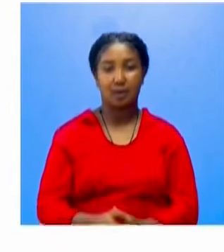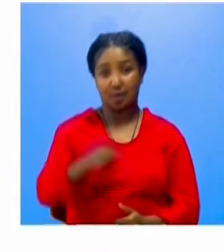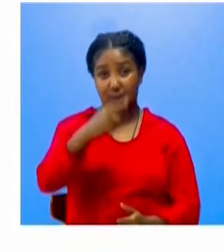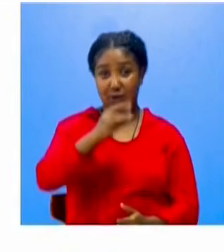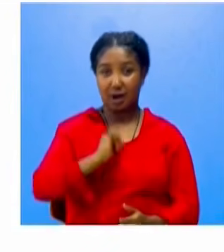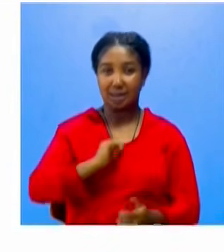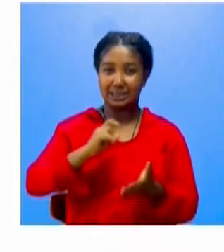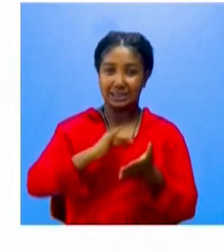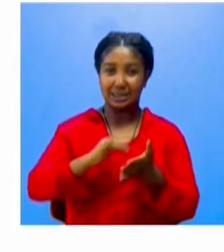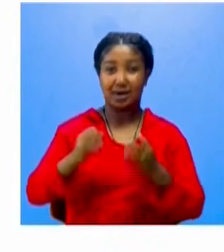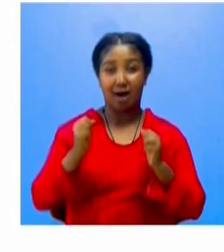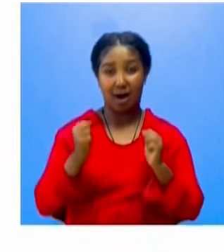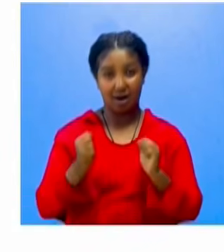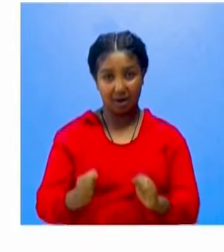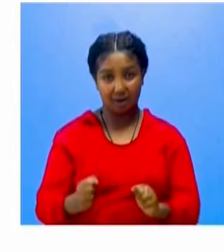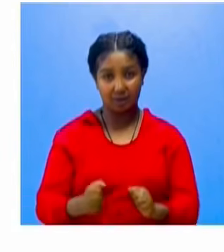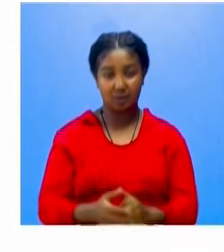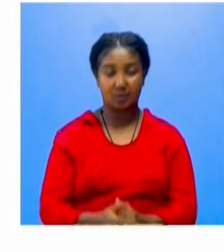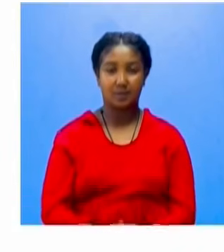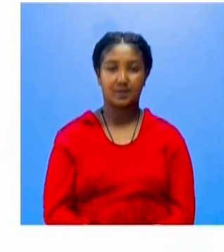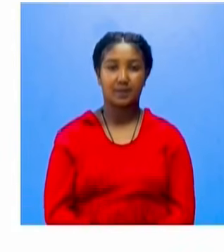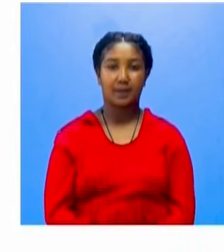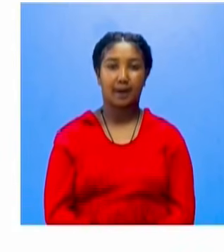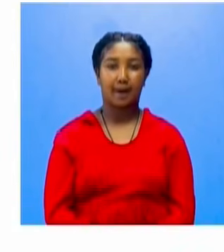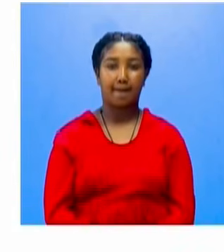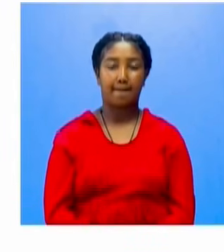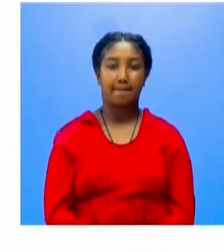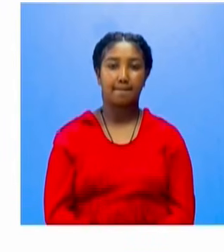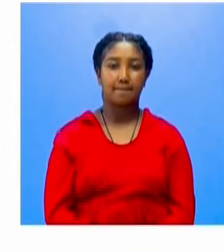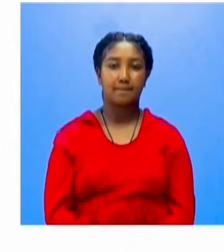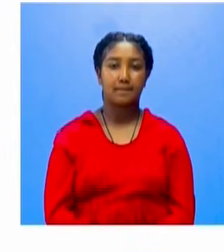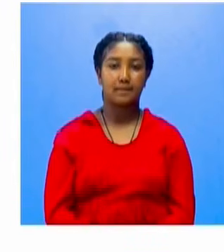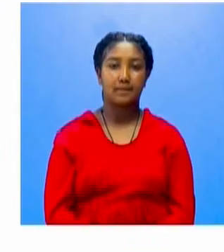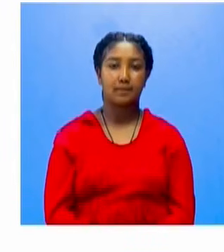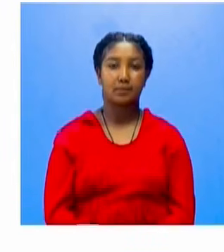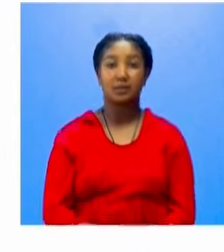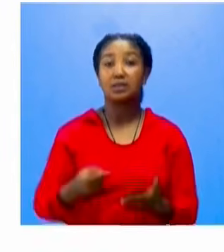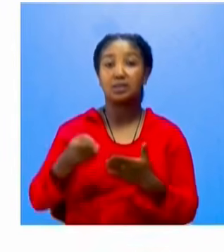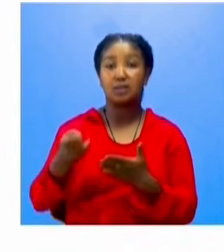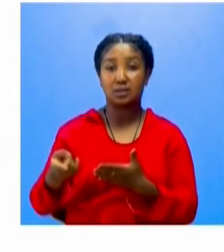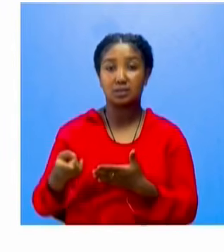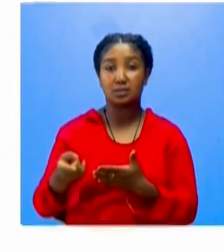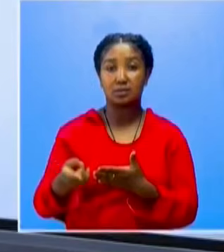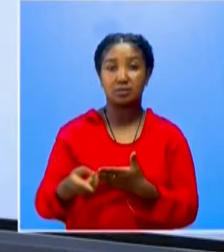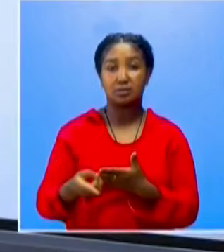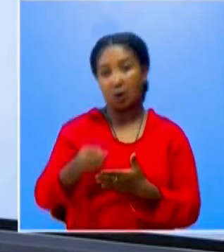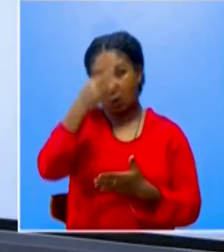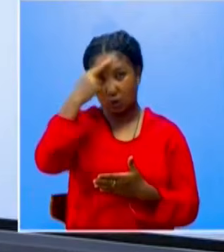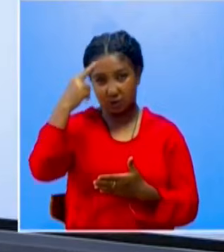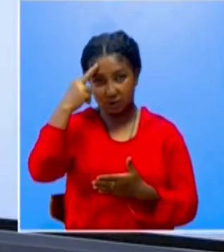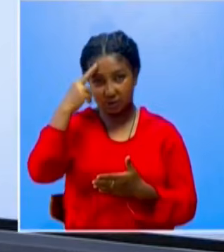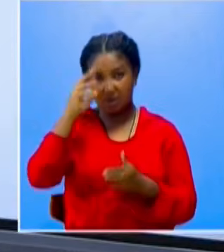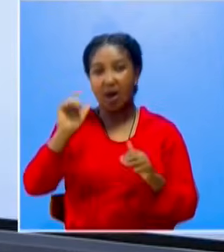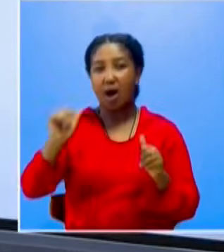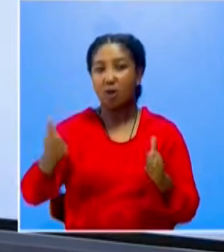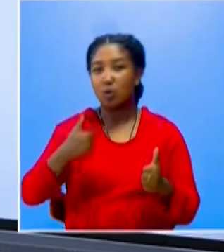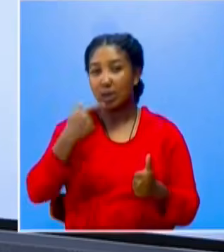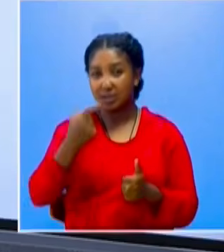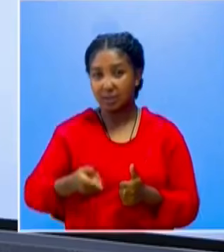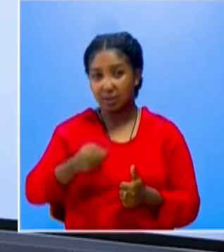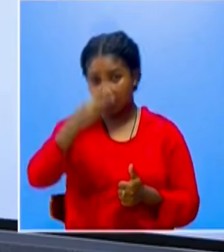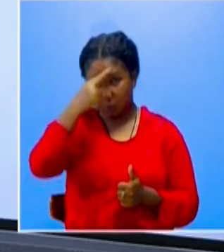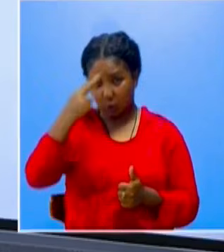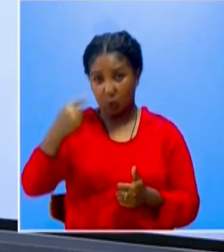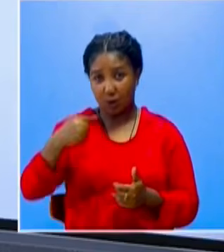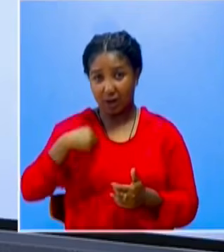because I studied hard, this is what? This is a cause. How do I say?